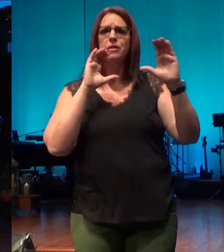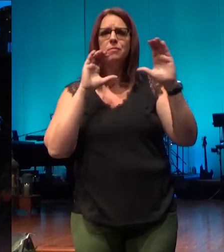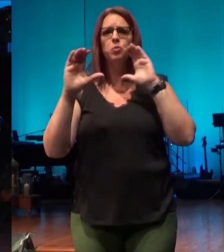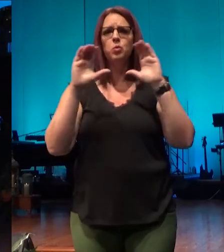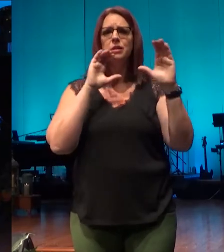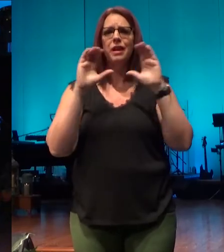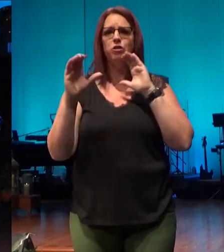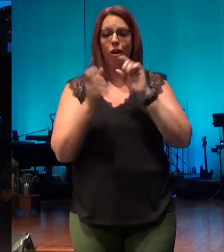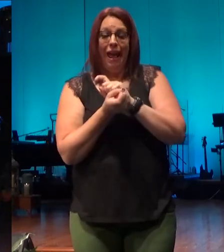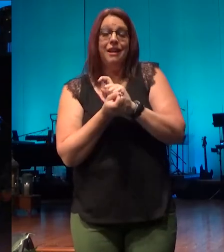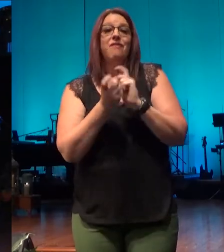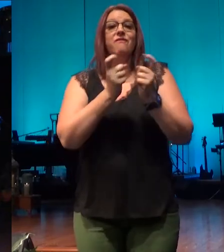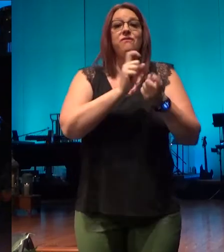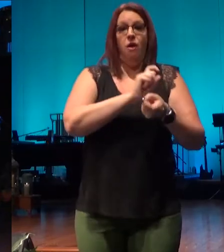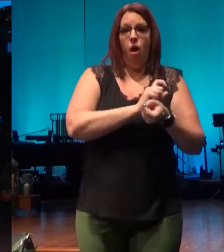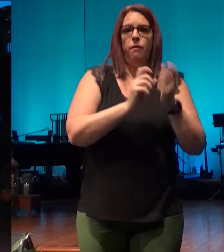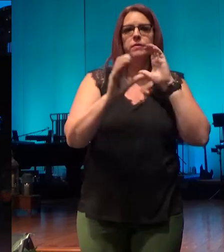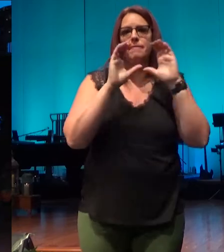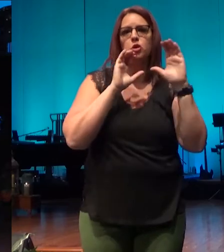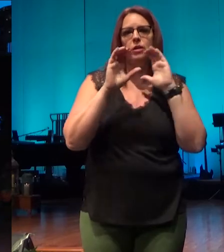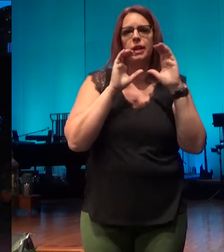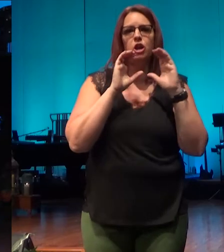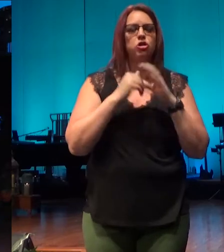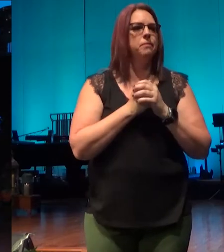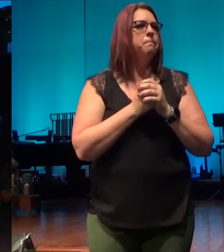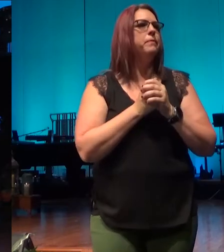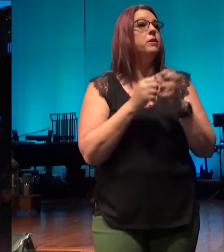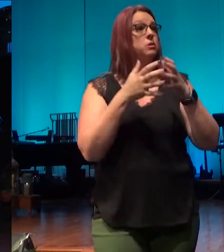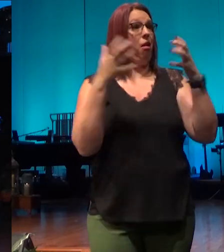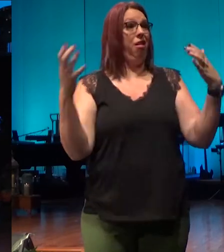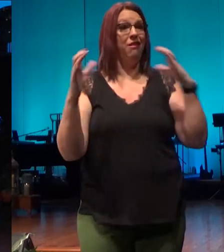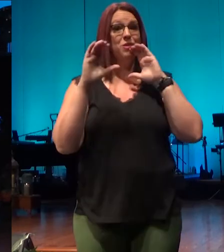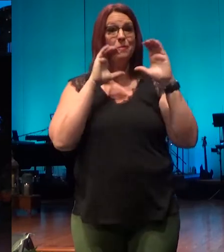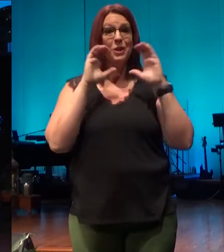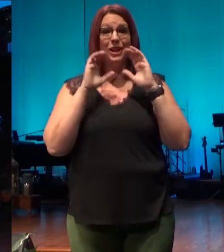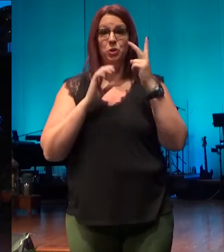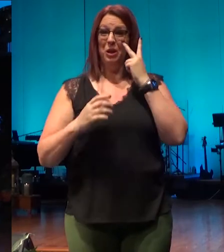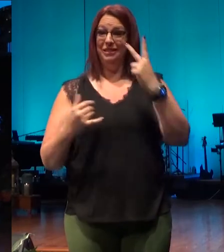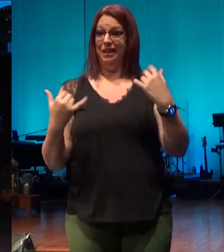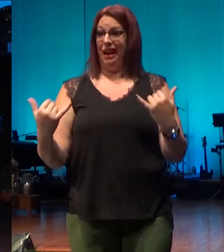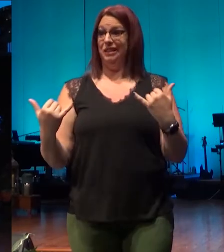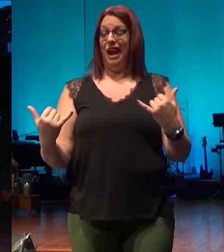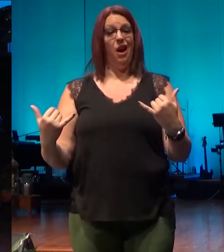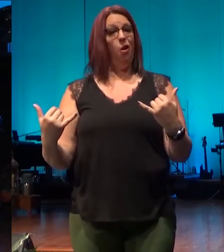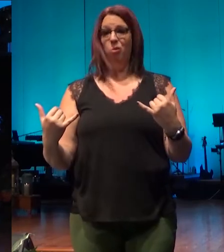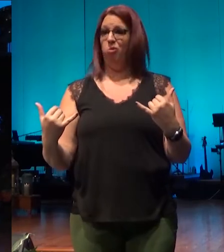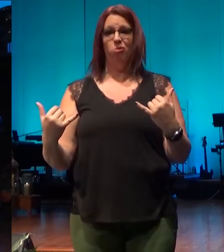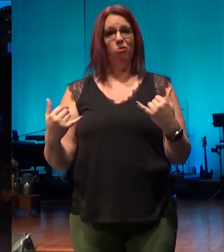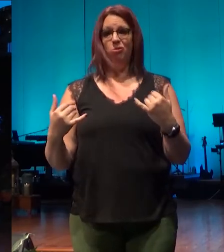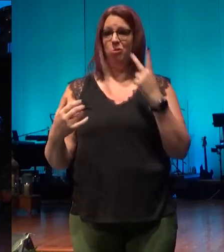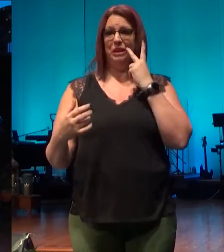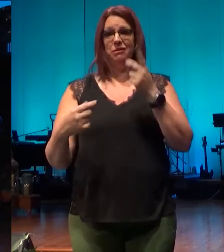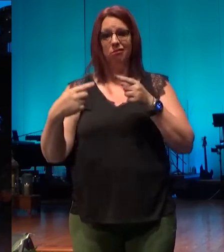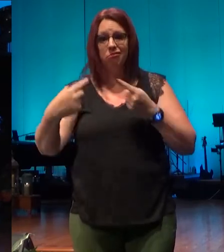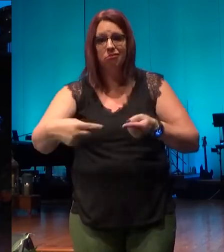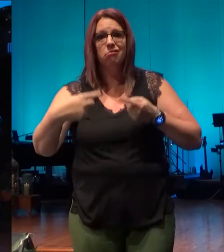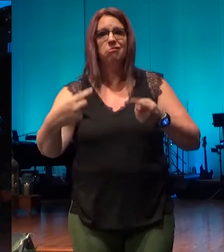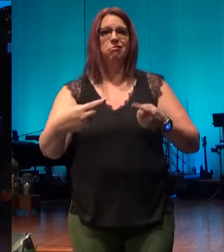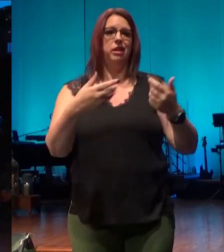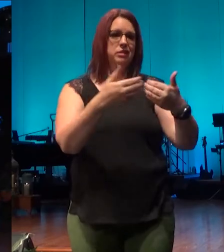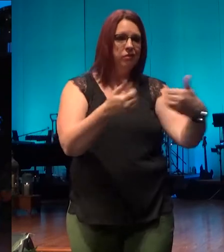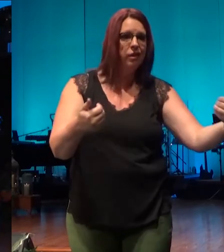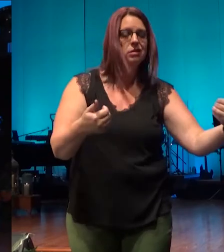yearning for evolved communication. A lot of the communication we see is not so evolved right now. It's arguing and infighting and divisiveness